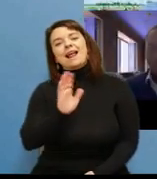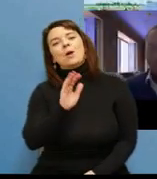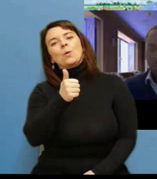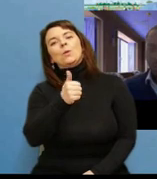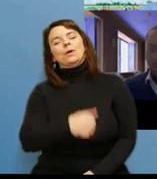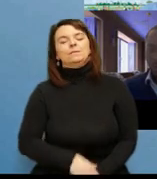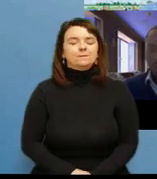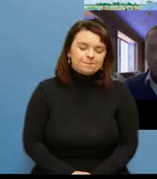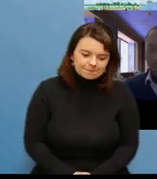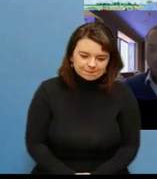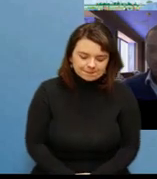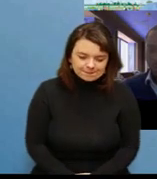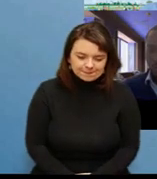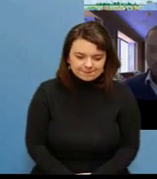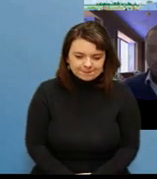Hi.